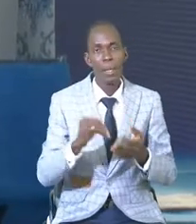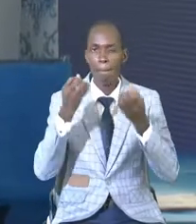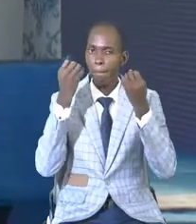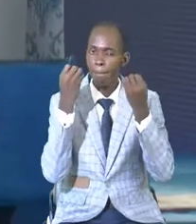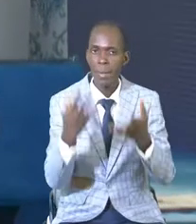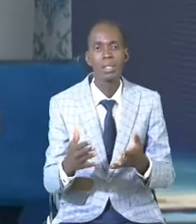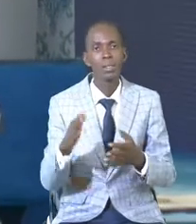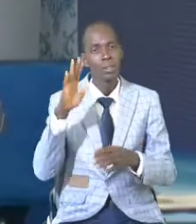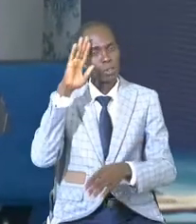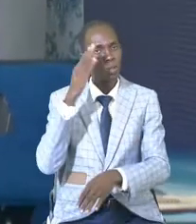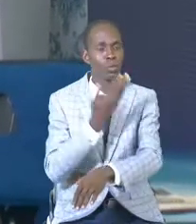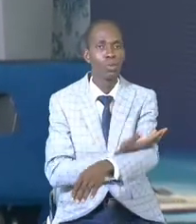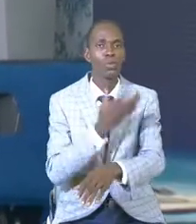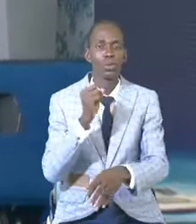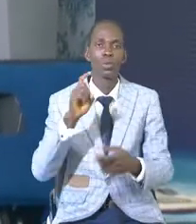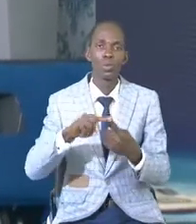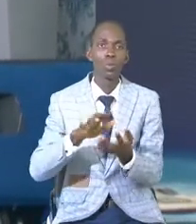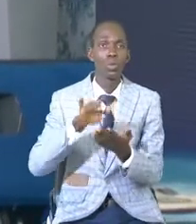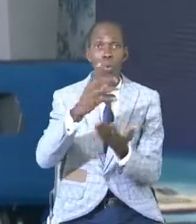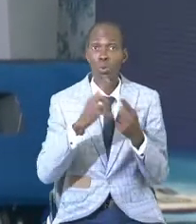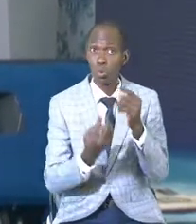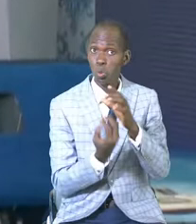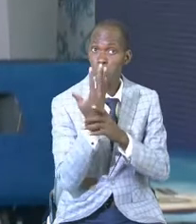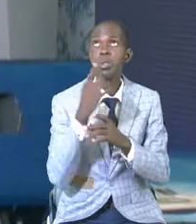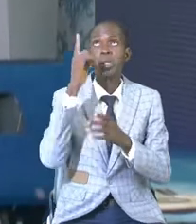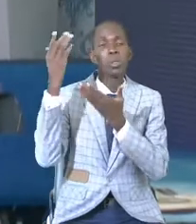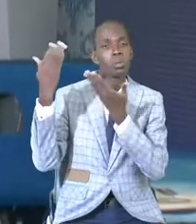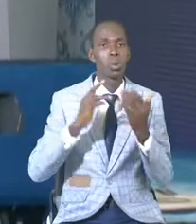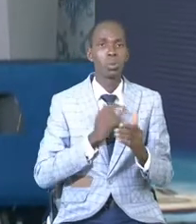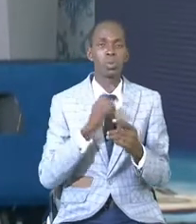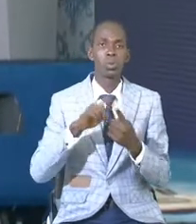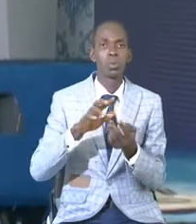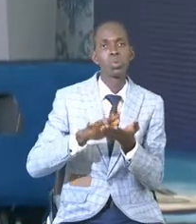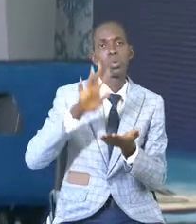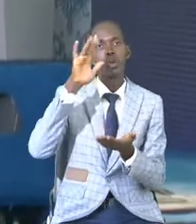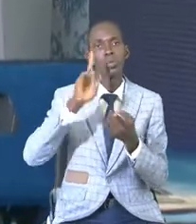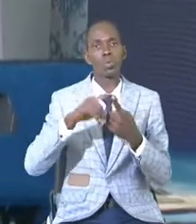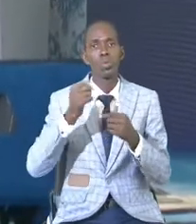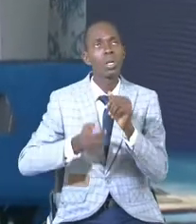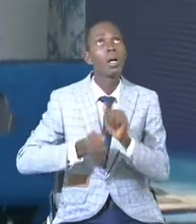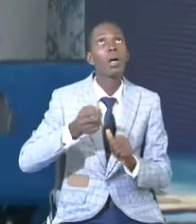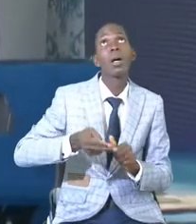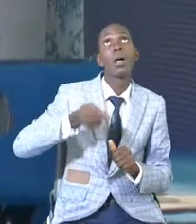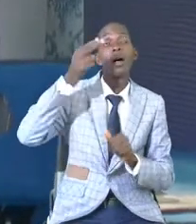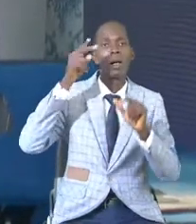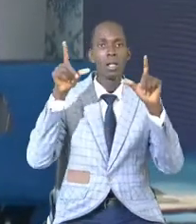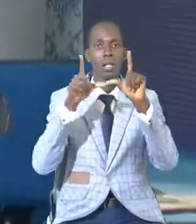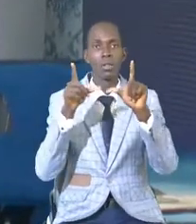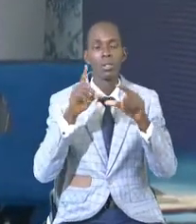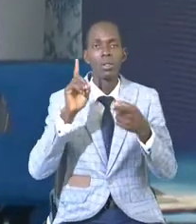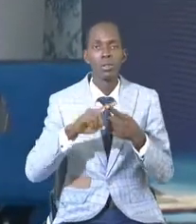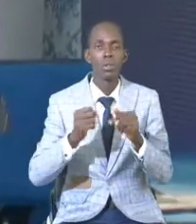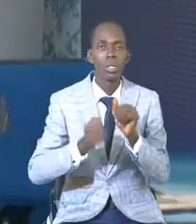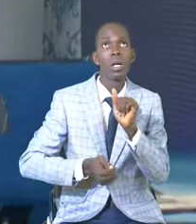glory. You want to grow? It brings us to glory. It brings us to a higher level. It brings us to a higher honor.